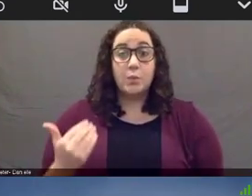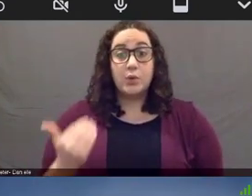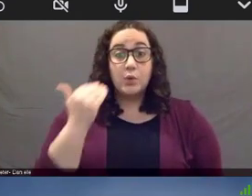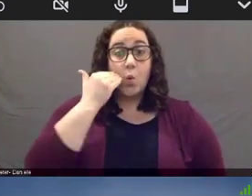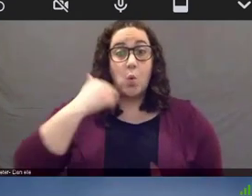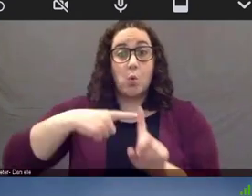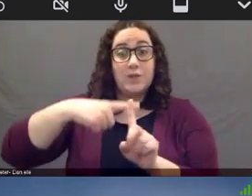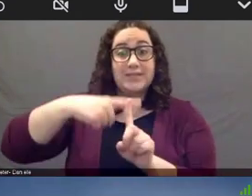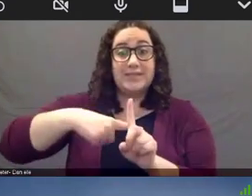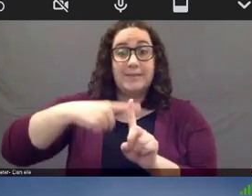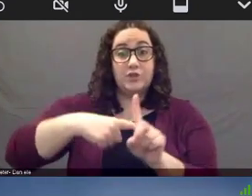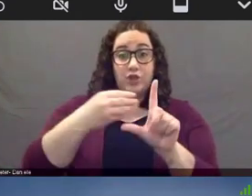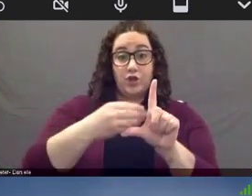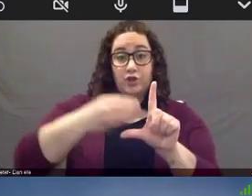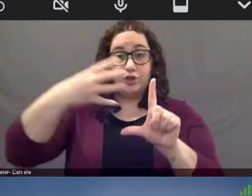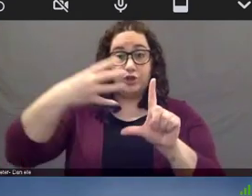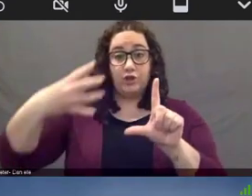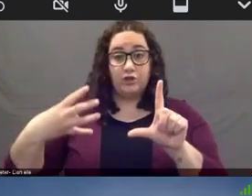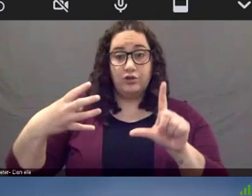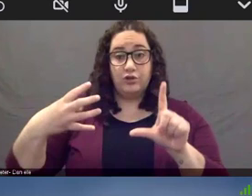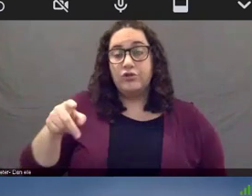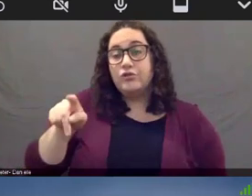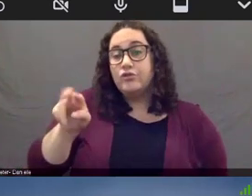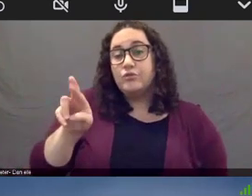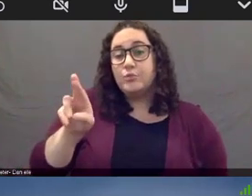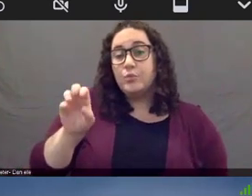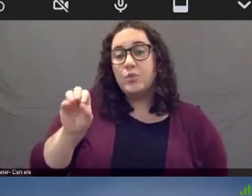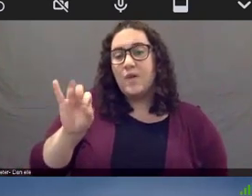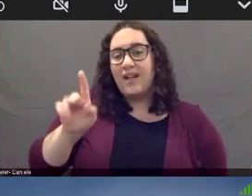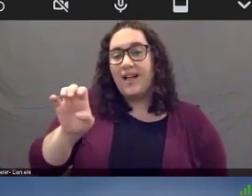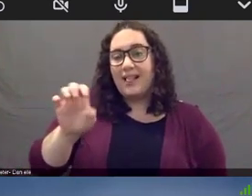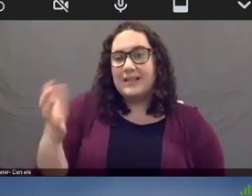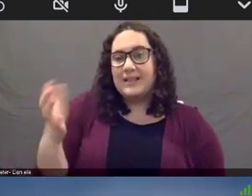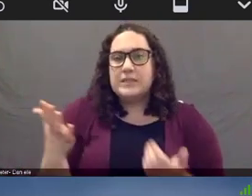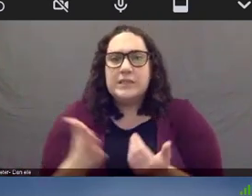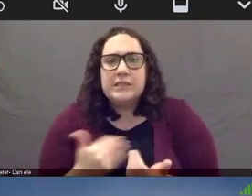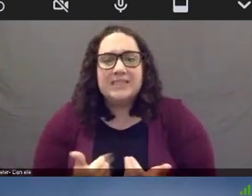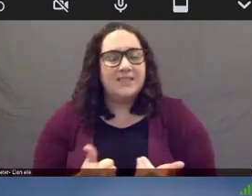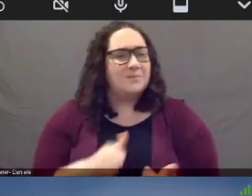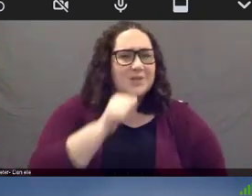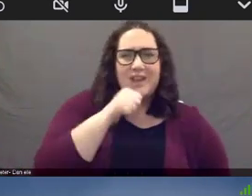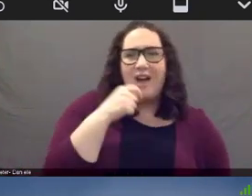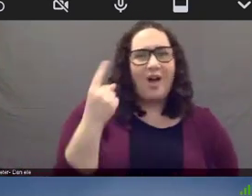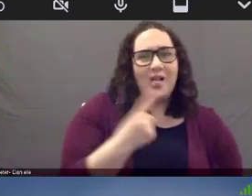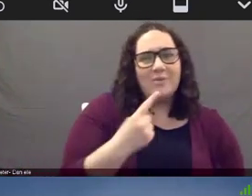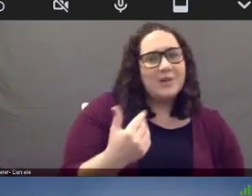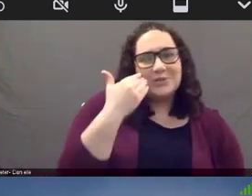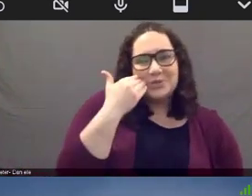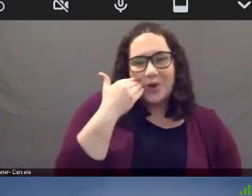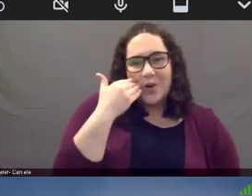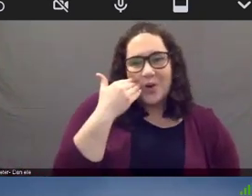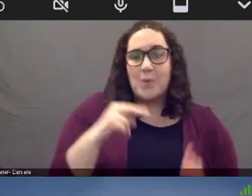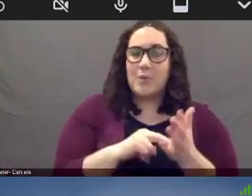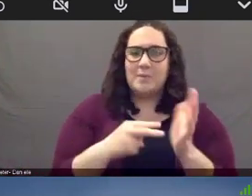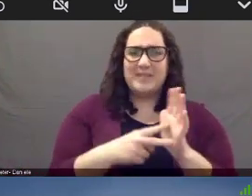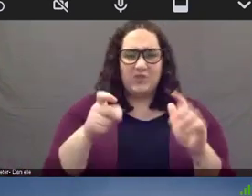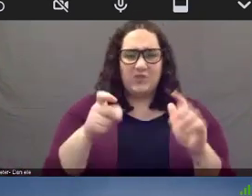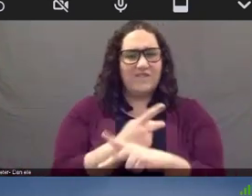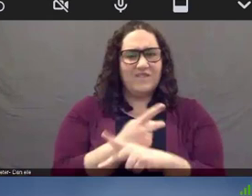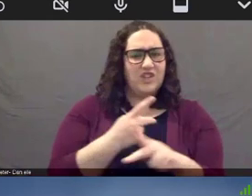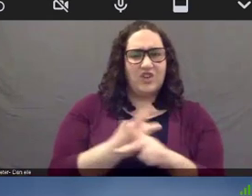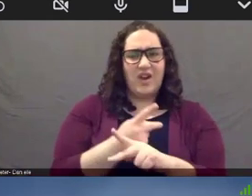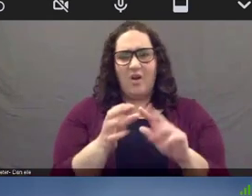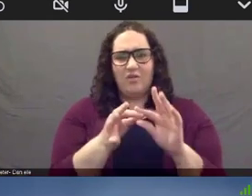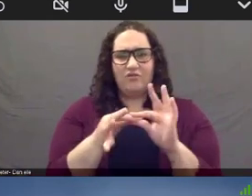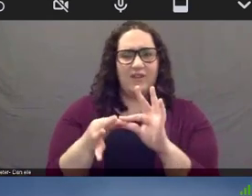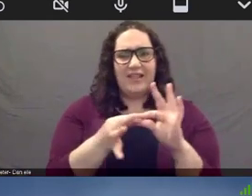usually know that, right? So we gotta make some sort of experimental correlations, right? So